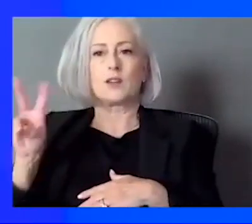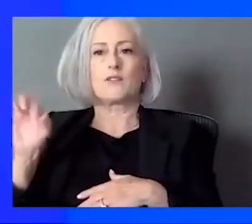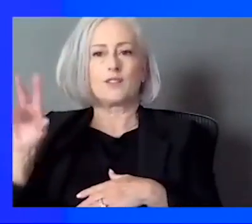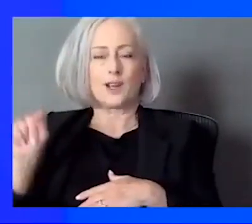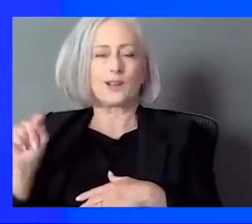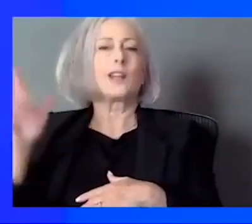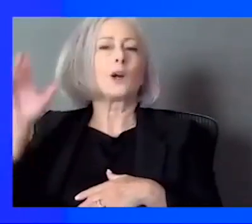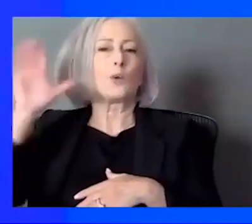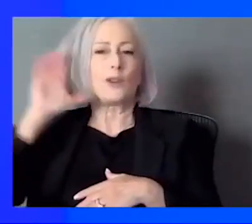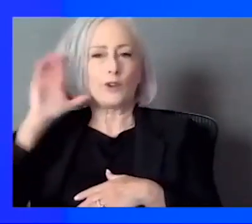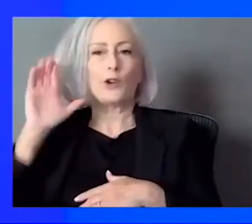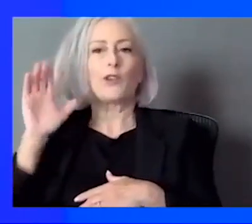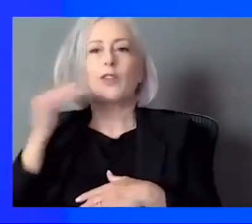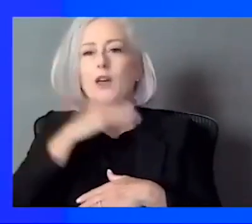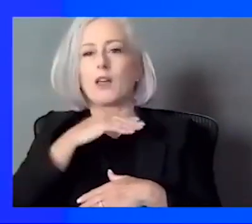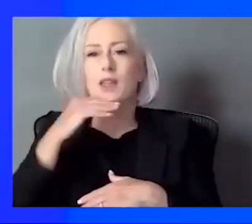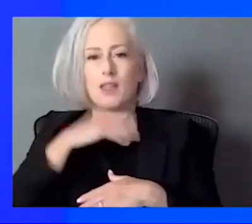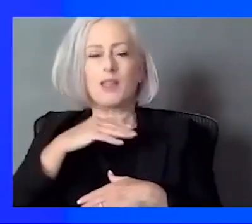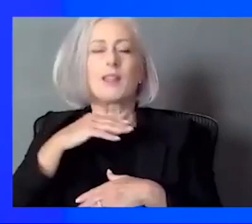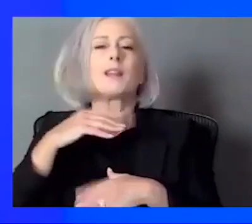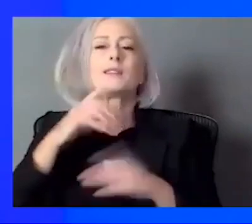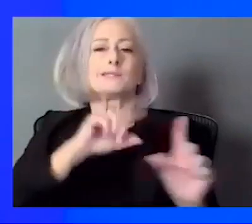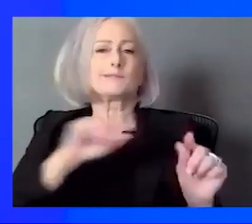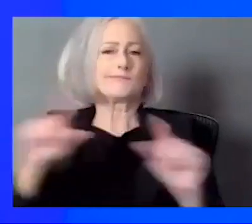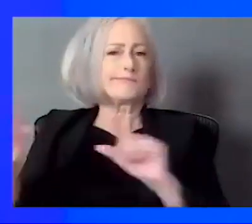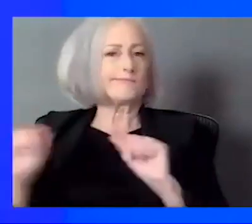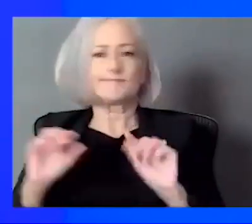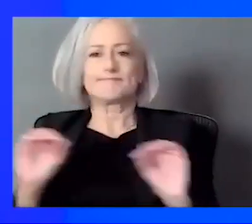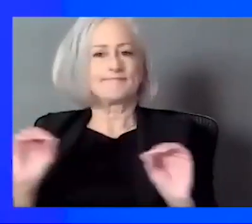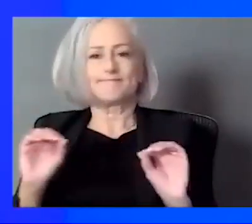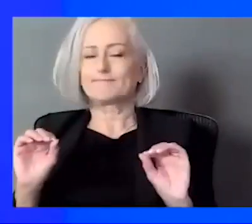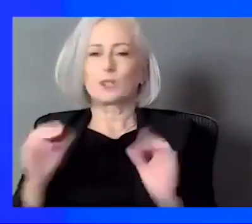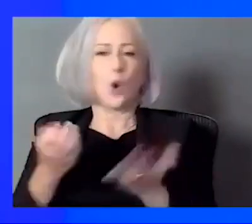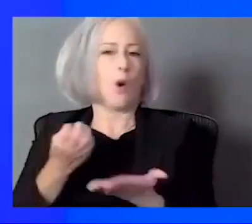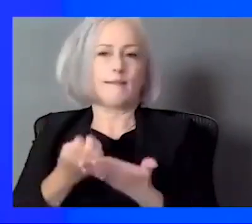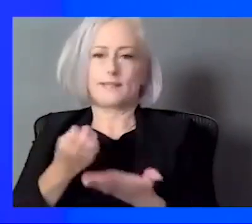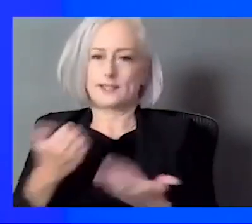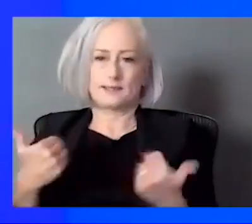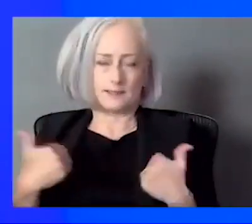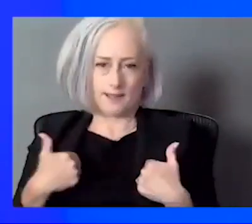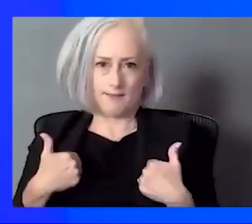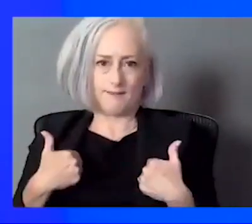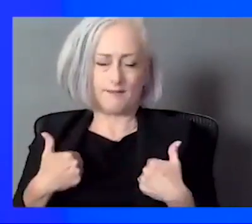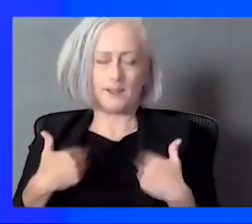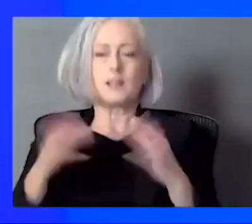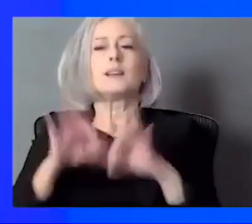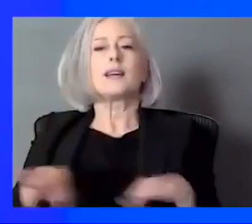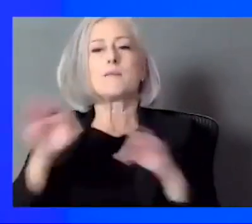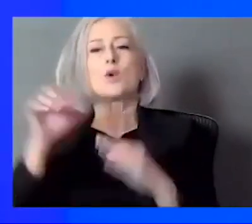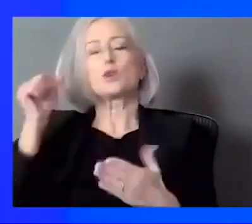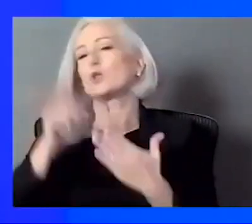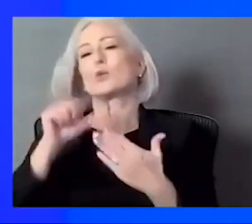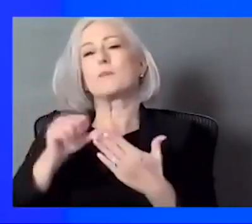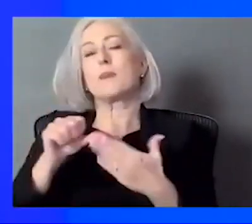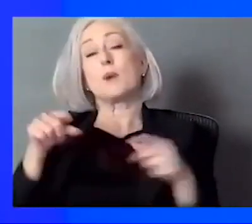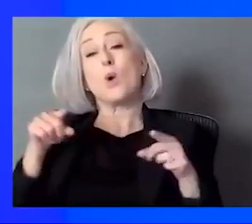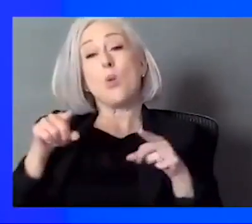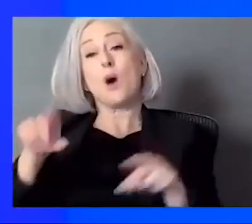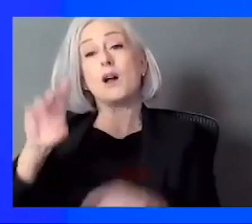well. There's no evidence to suggest that. I think what we have to remember in all of this right now is that while Delta is